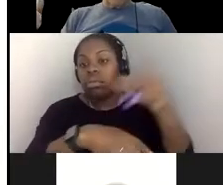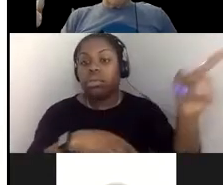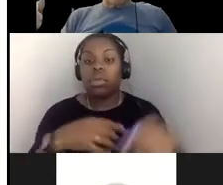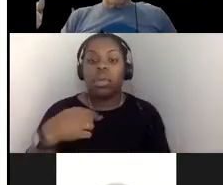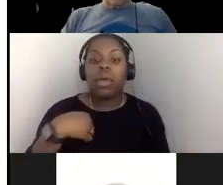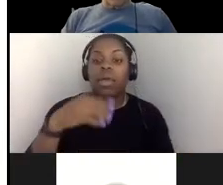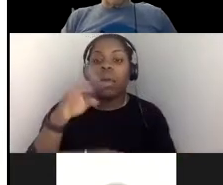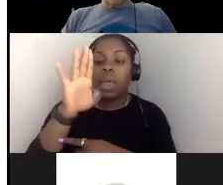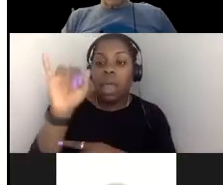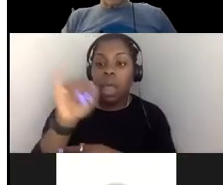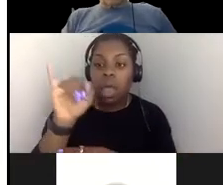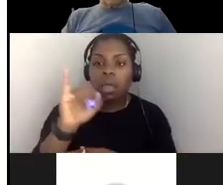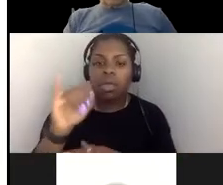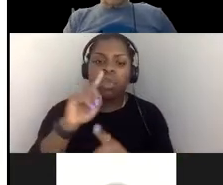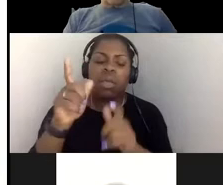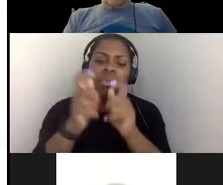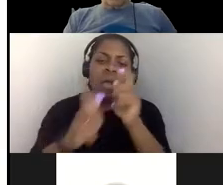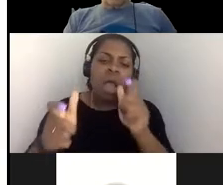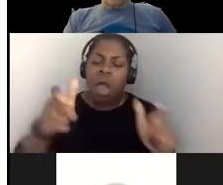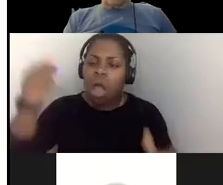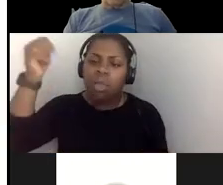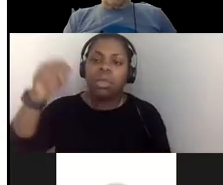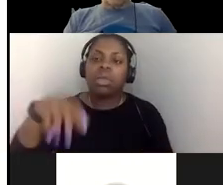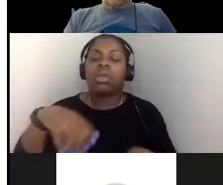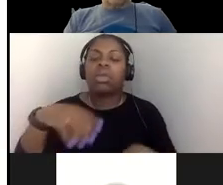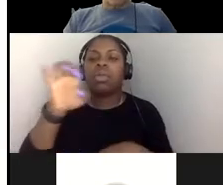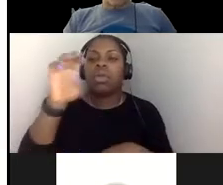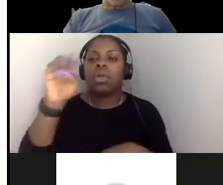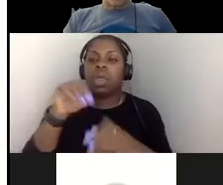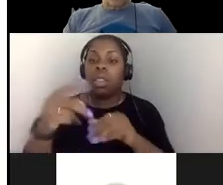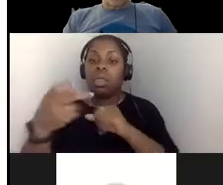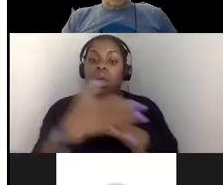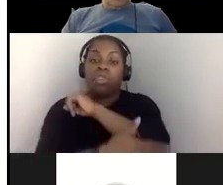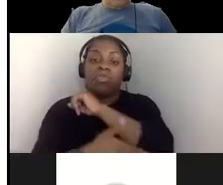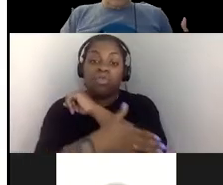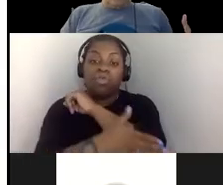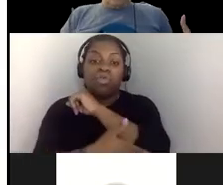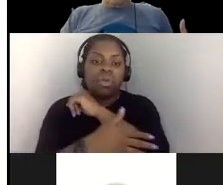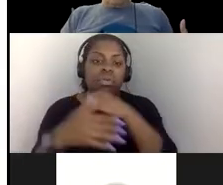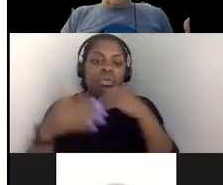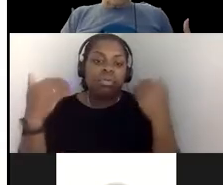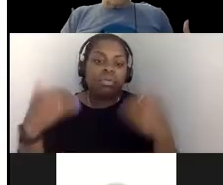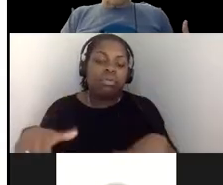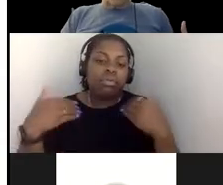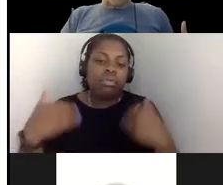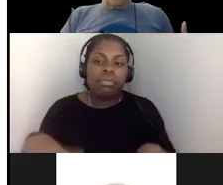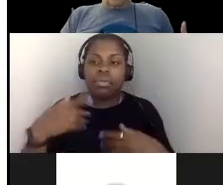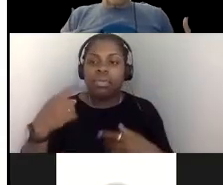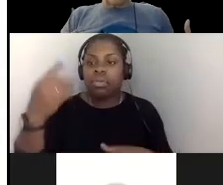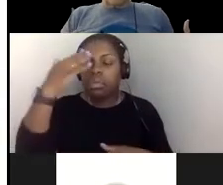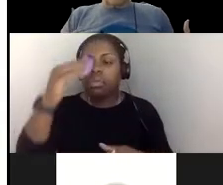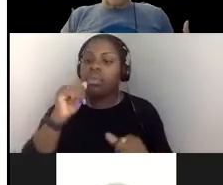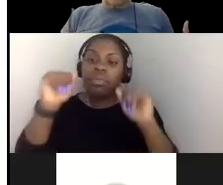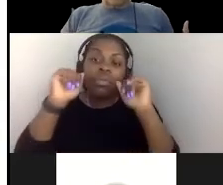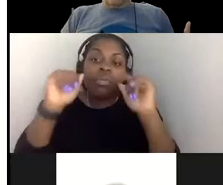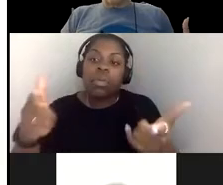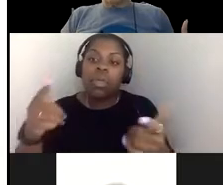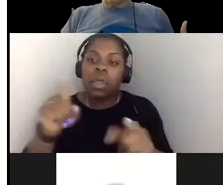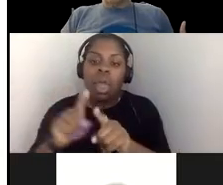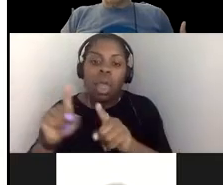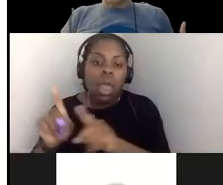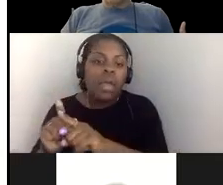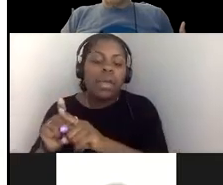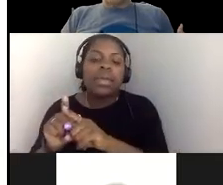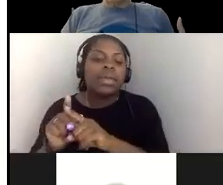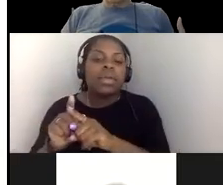BI is the largest electronic monitoring company in the country. And they are, not surprisingly, a subsidiary of